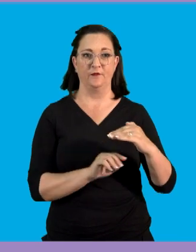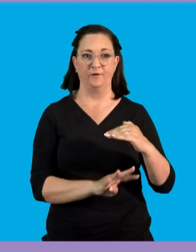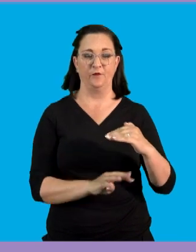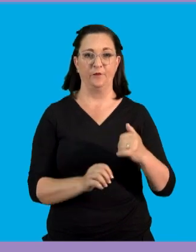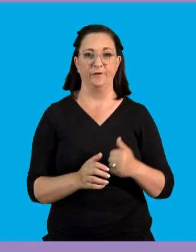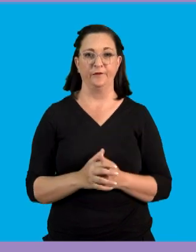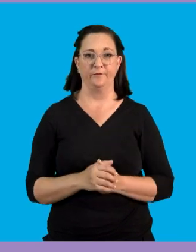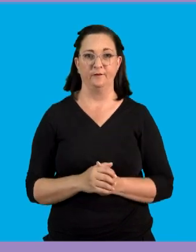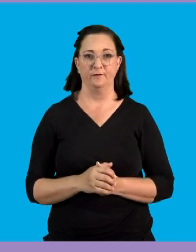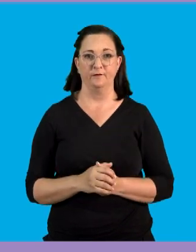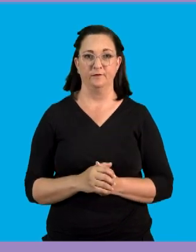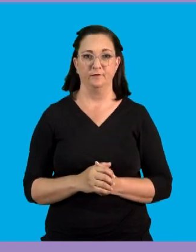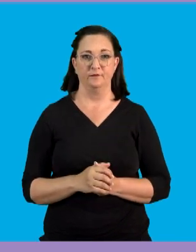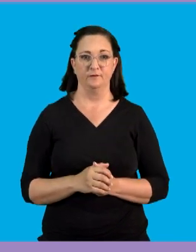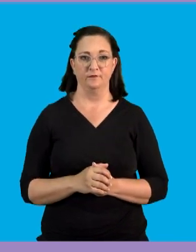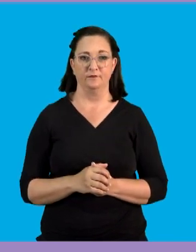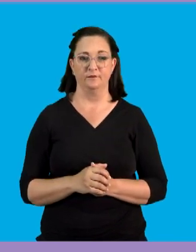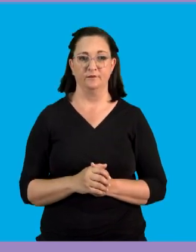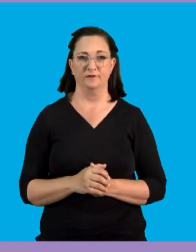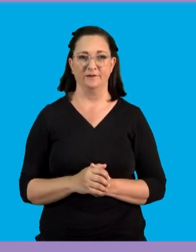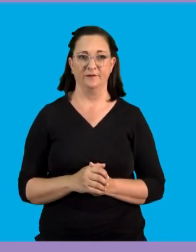17. Now I have a negative